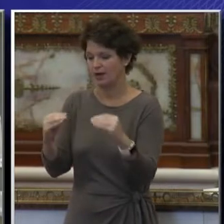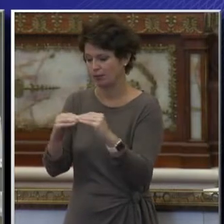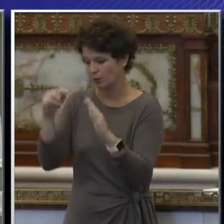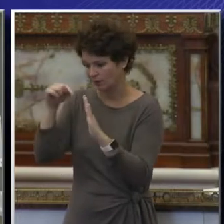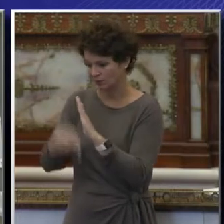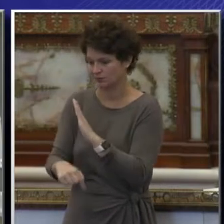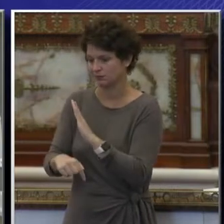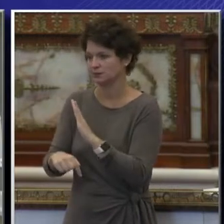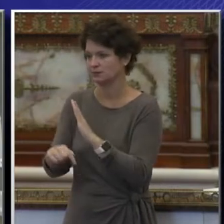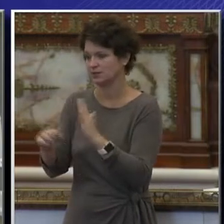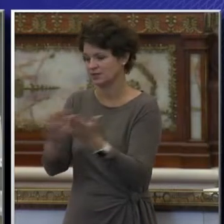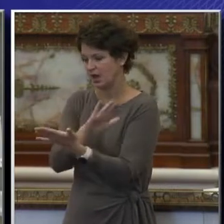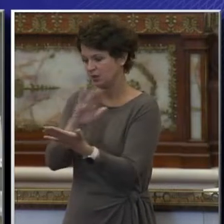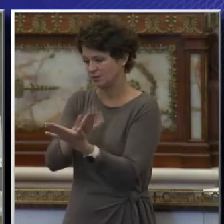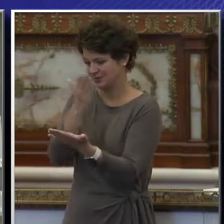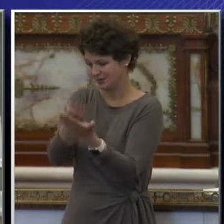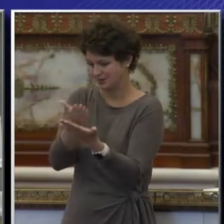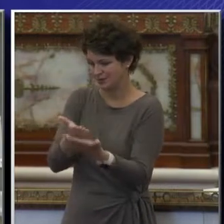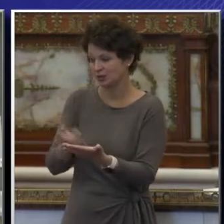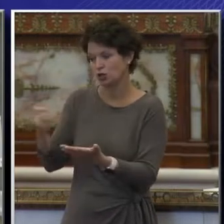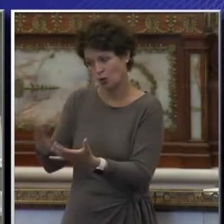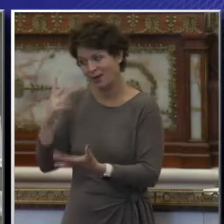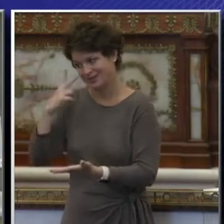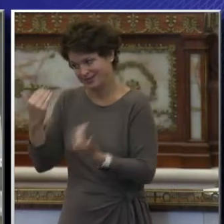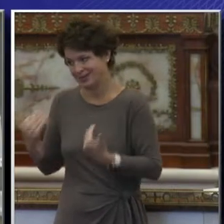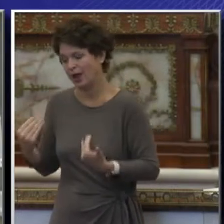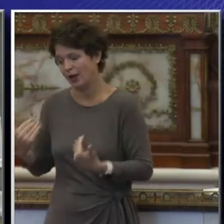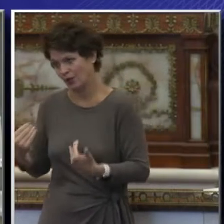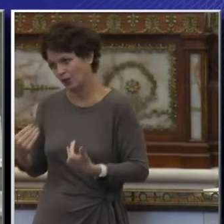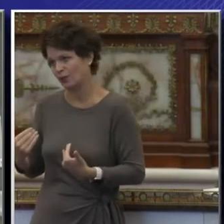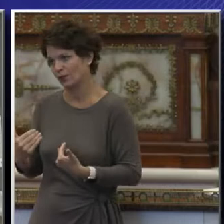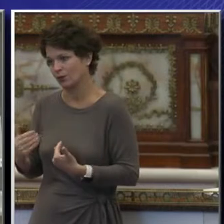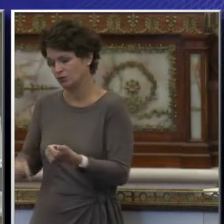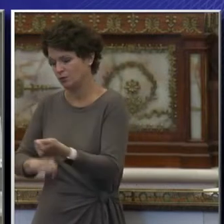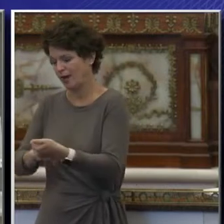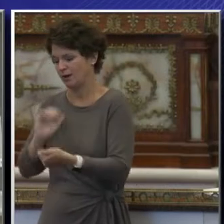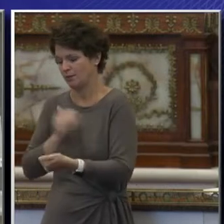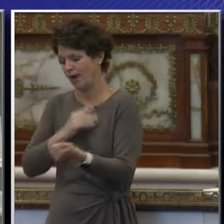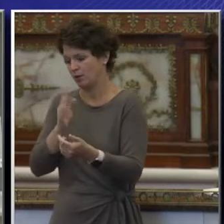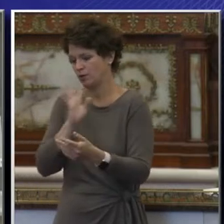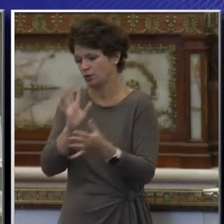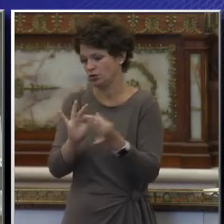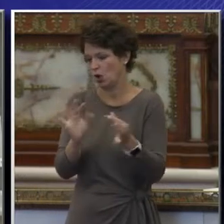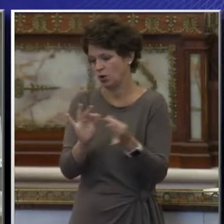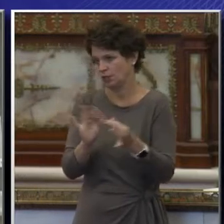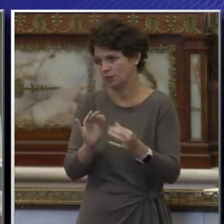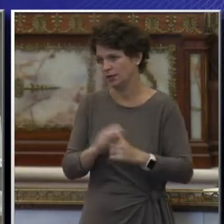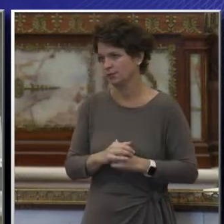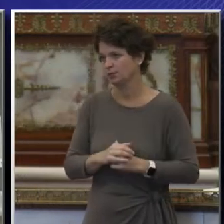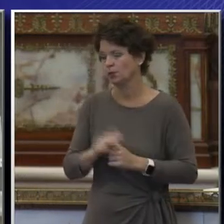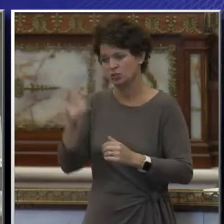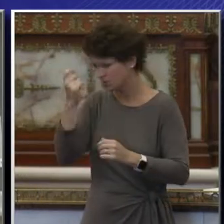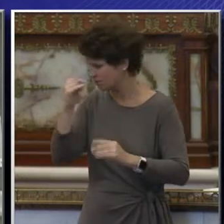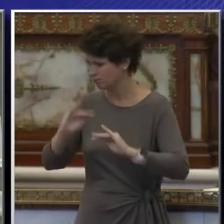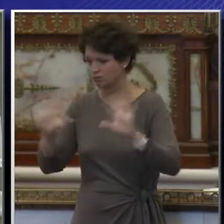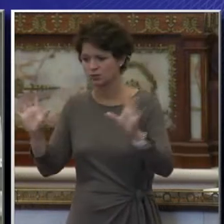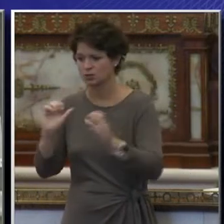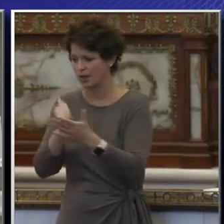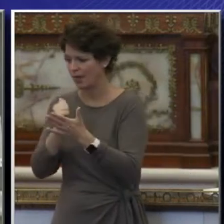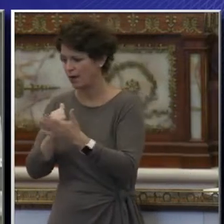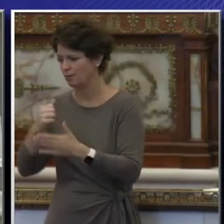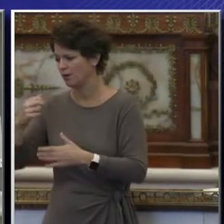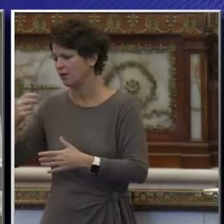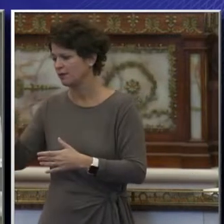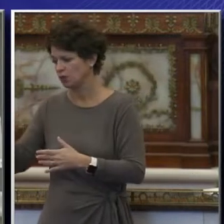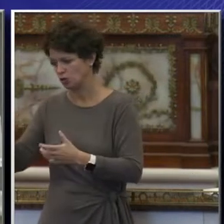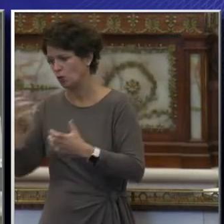the documentation that you're looking for to back up the statements, which is clearly understandable to Hilco that that's something